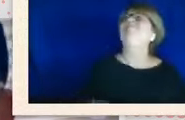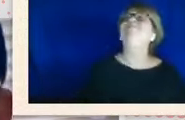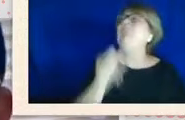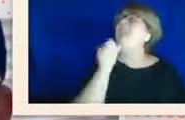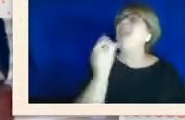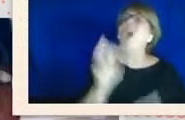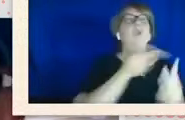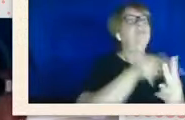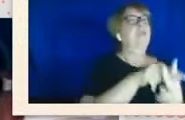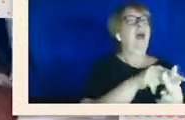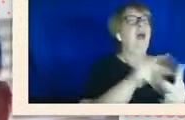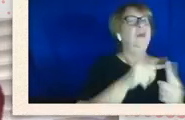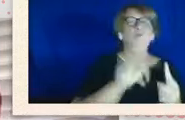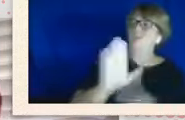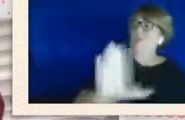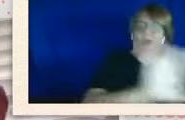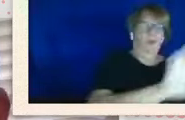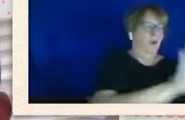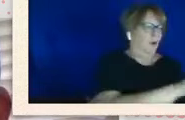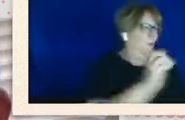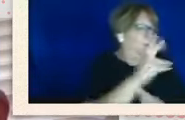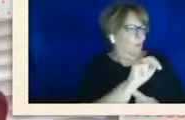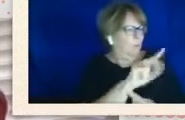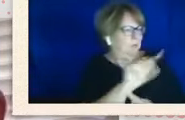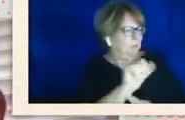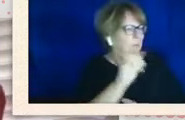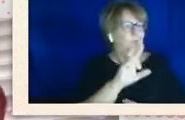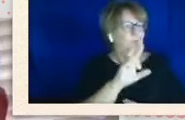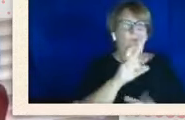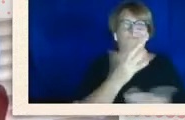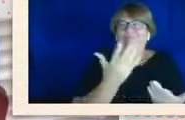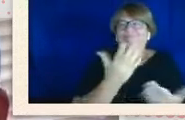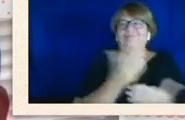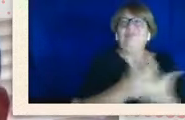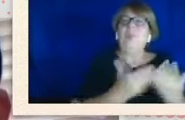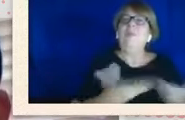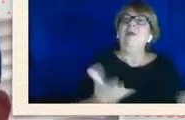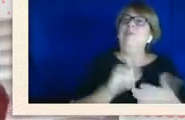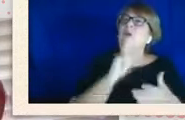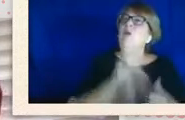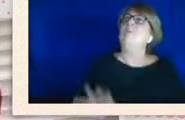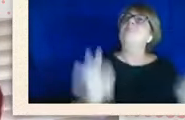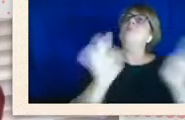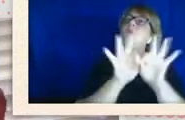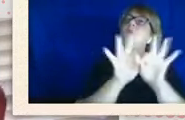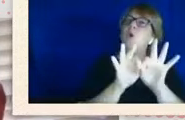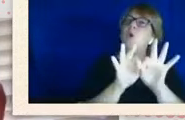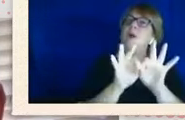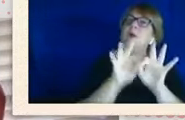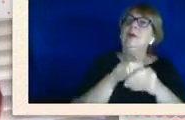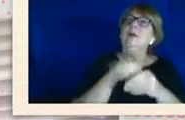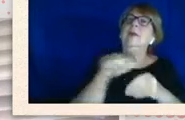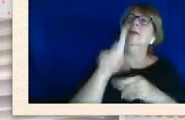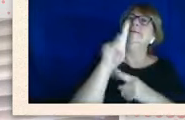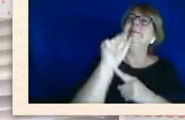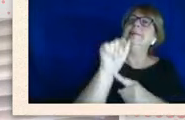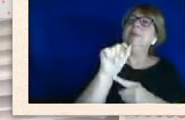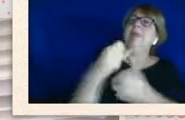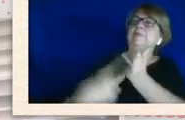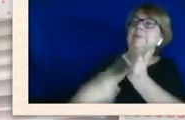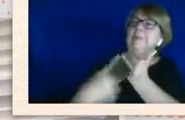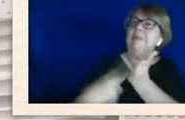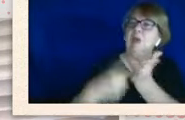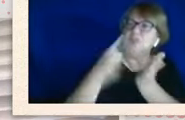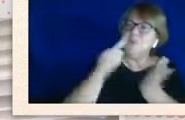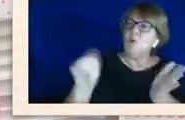own disability or, some of the things that are of importance in the disability discussion for them. So